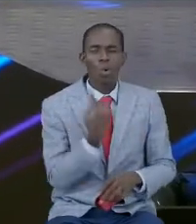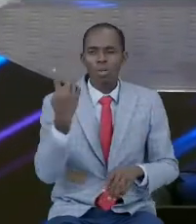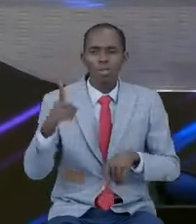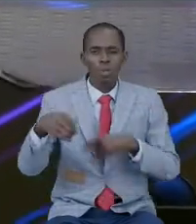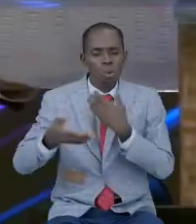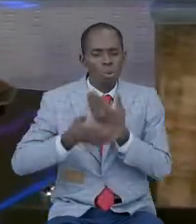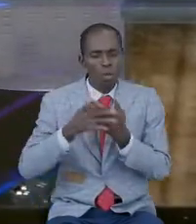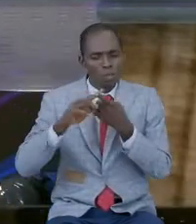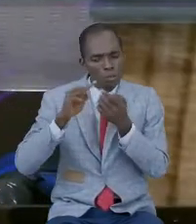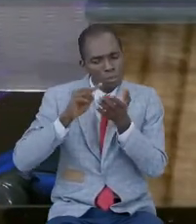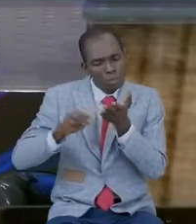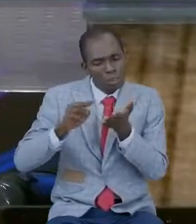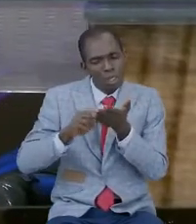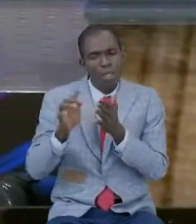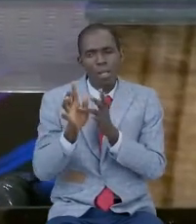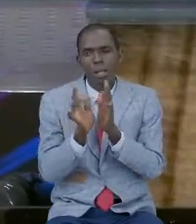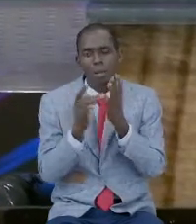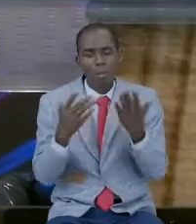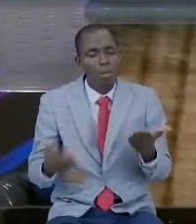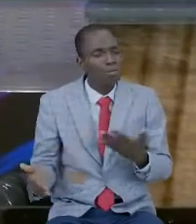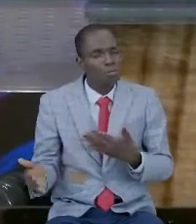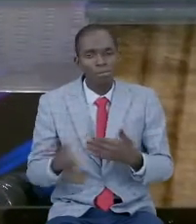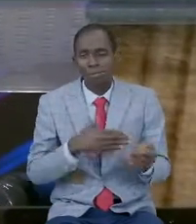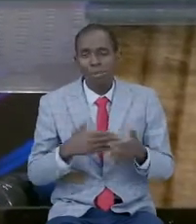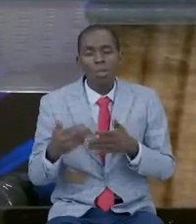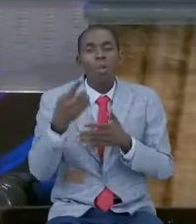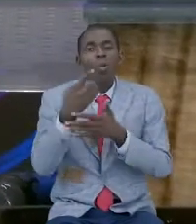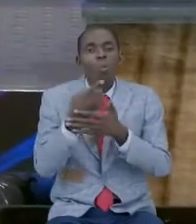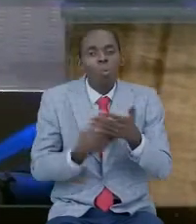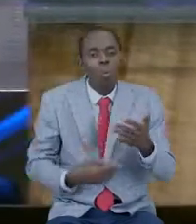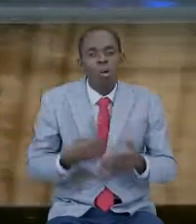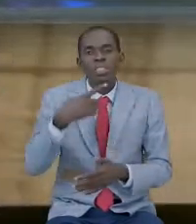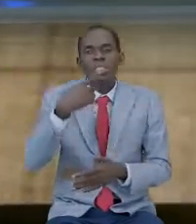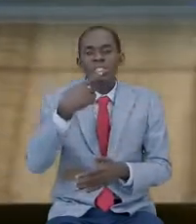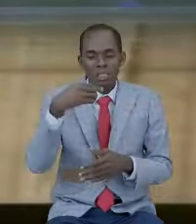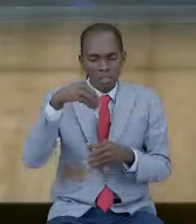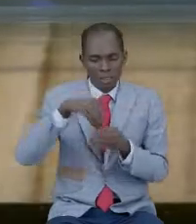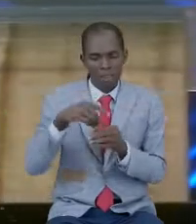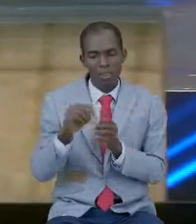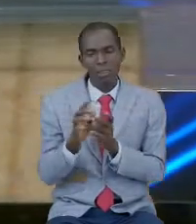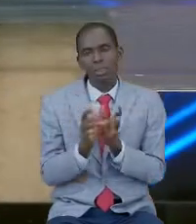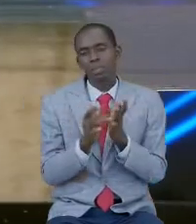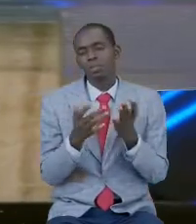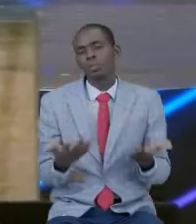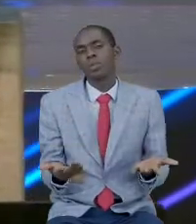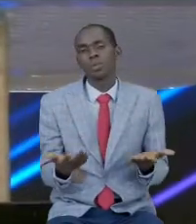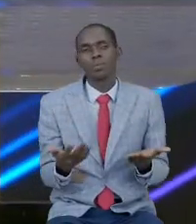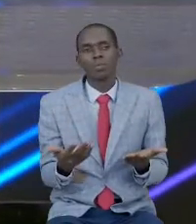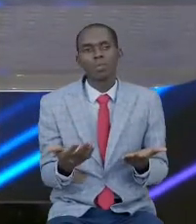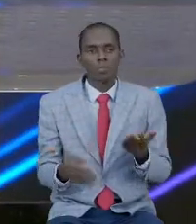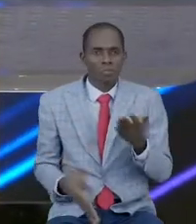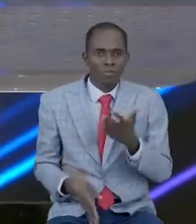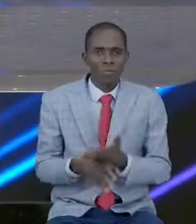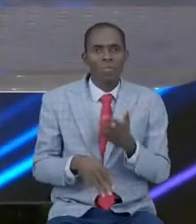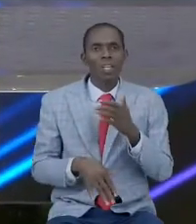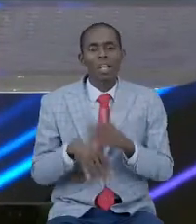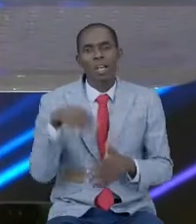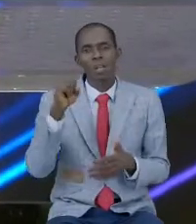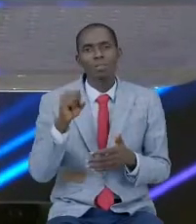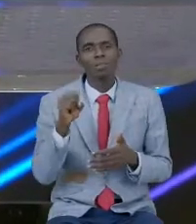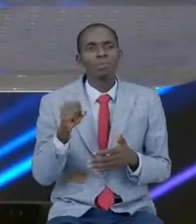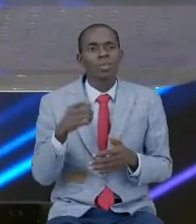scripture. Nevertheless, what says the scripture? Cast out the